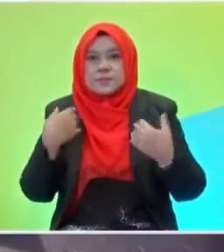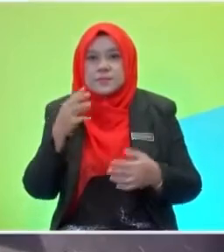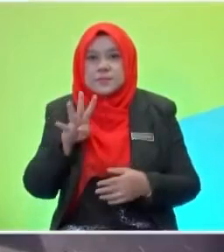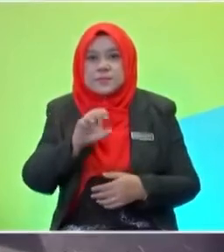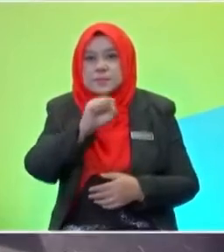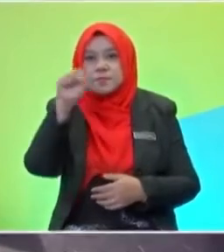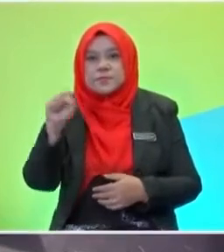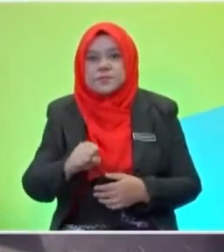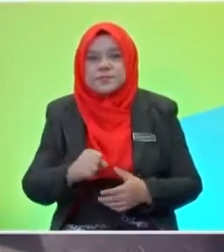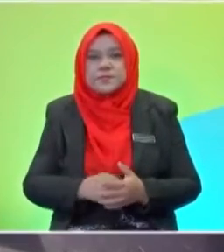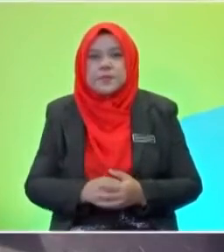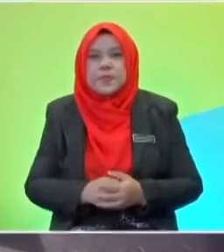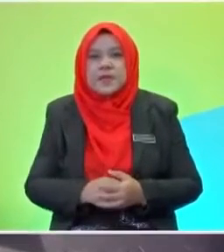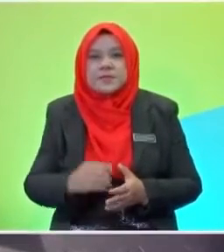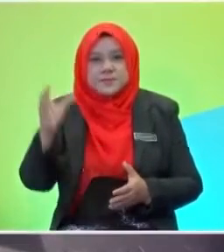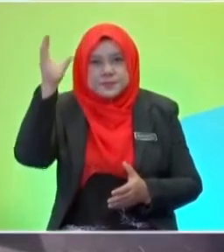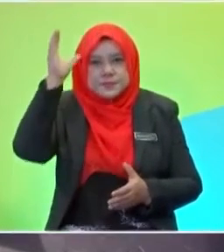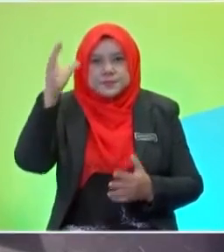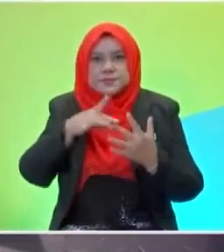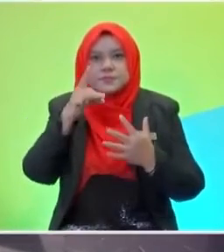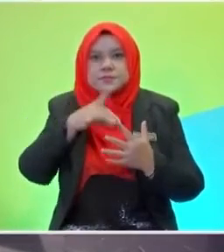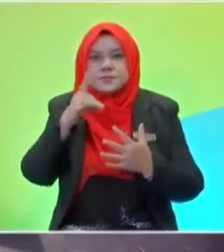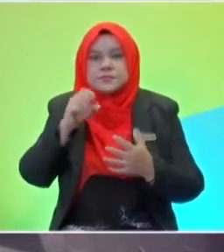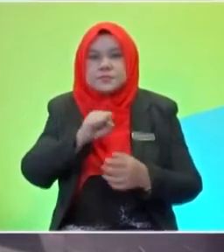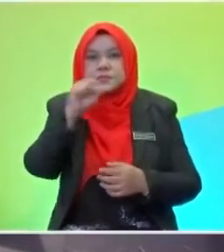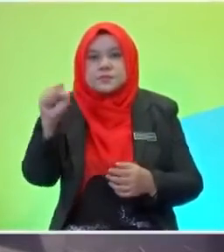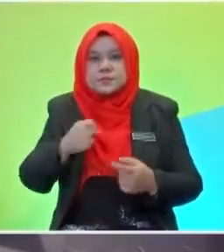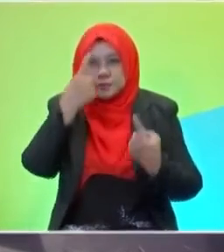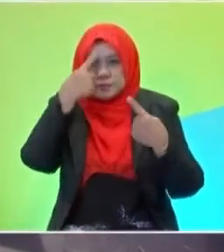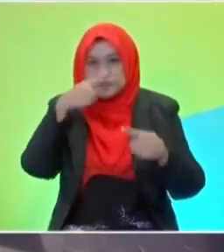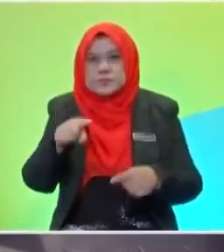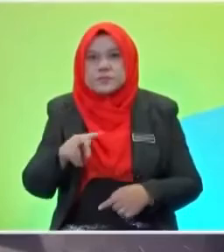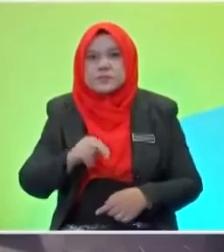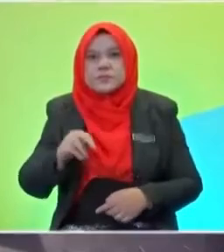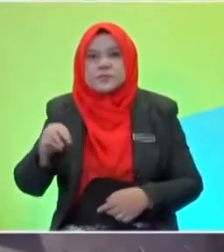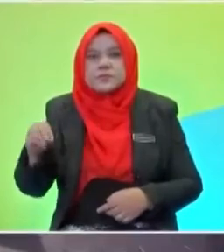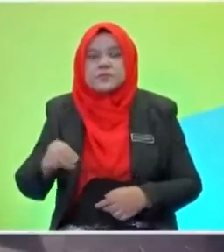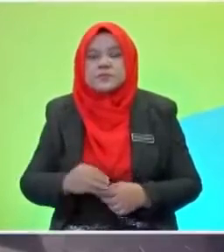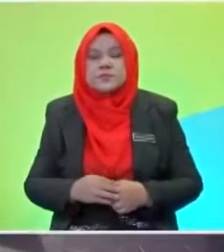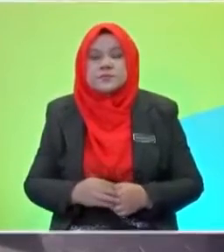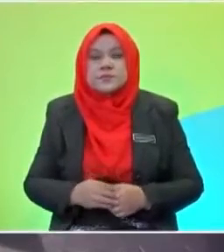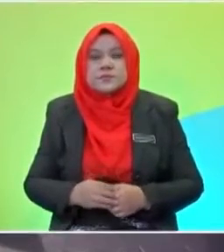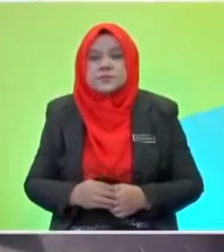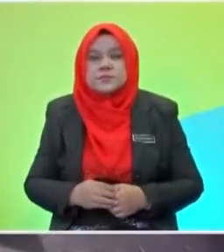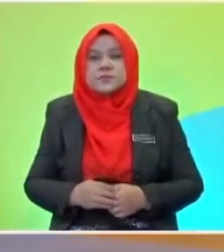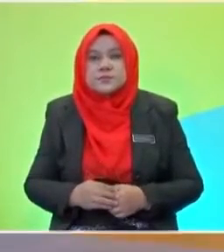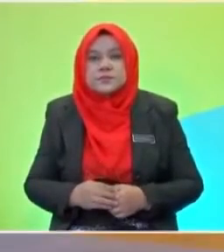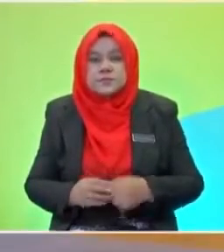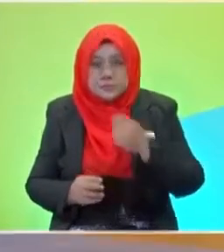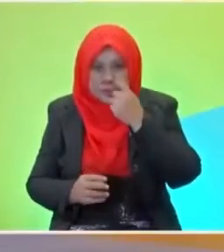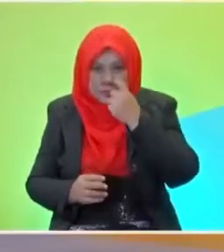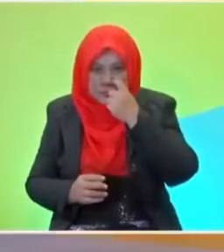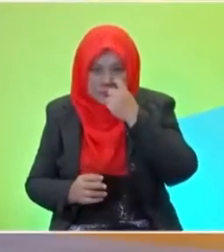Okay. And Mr. Chris will choose a question for you. Okay, sure. Okay, the first question is for Manoj. Okay, Manoj. Your question